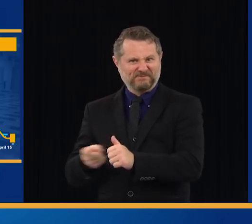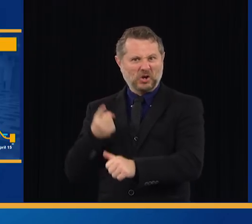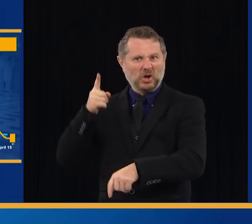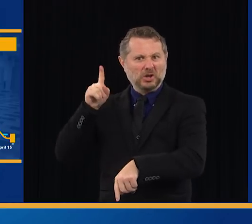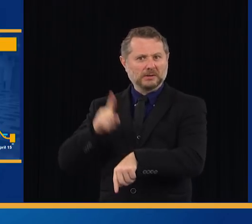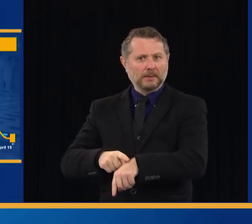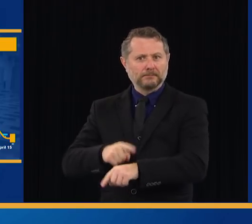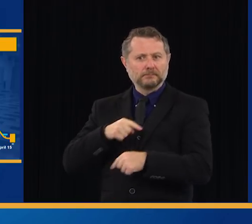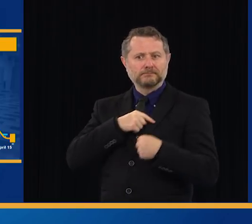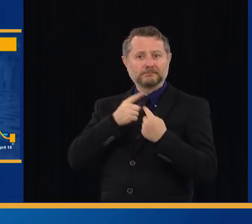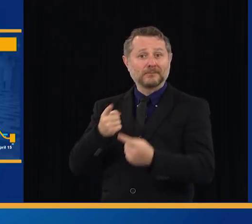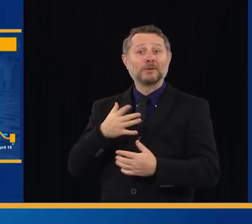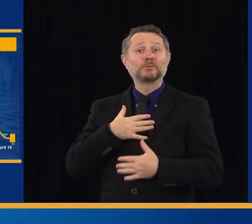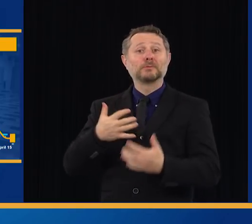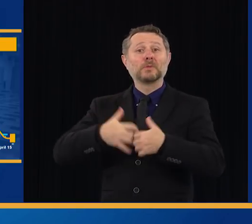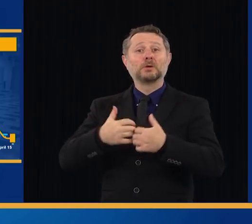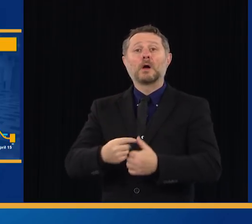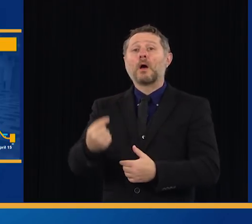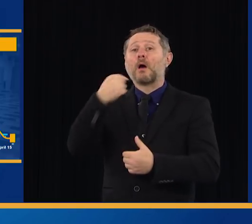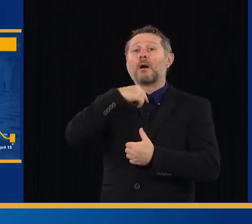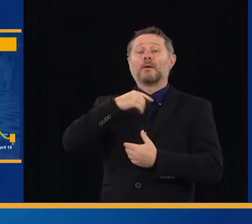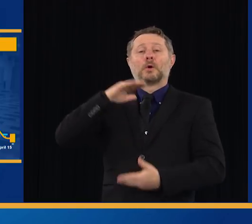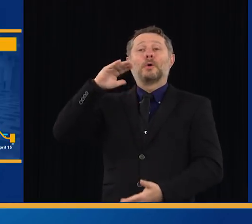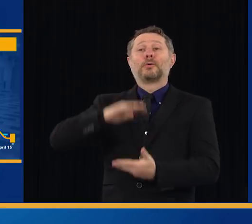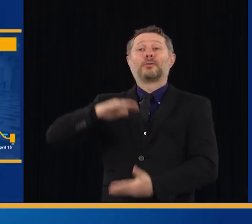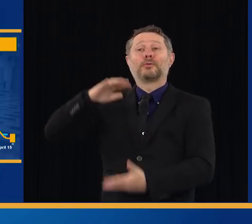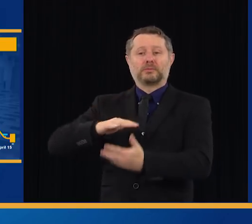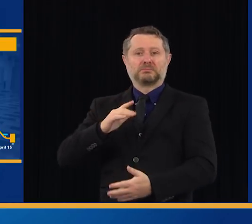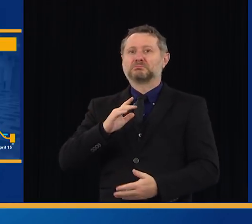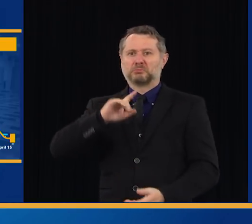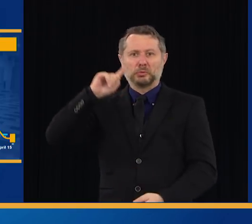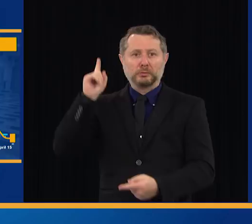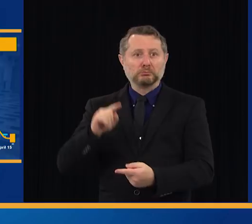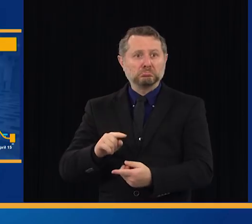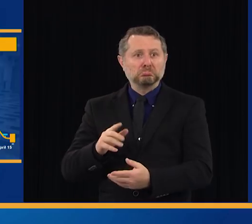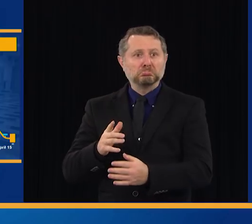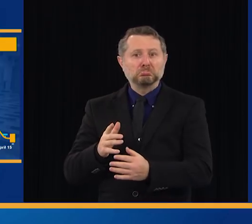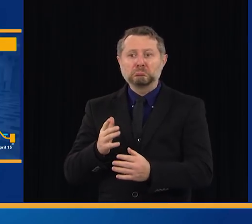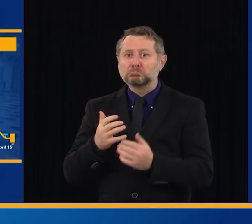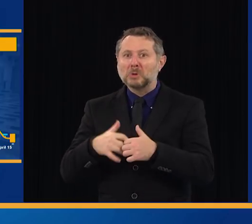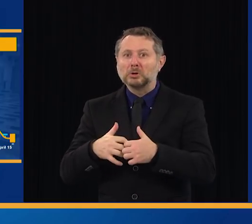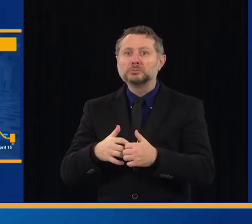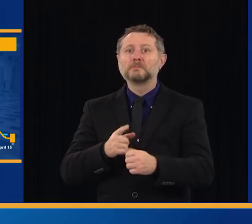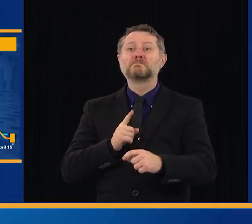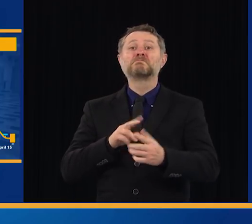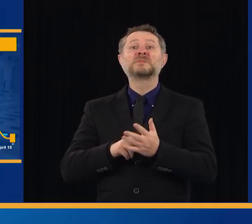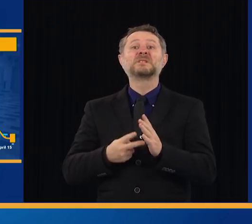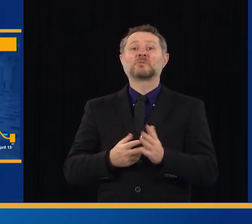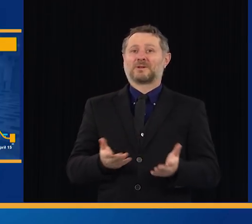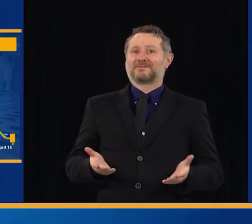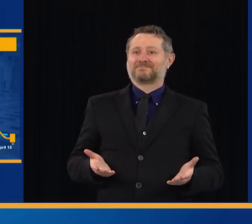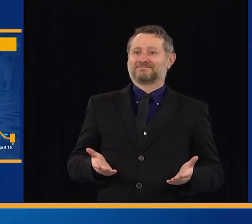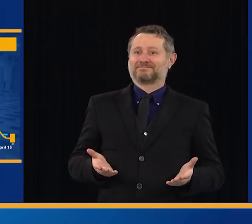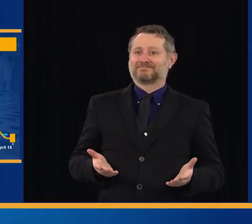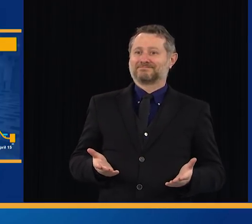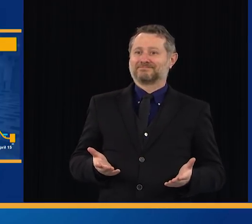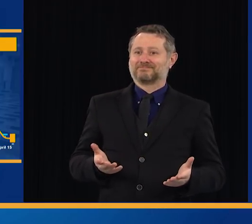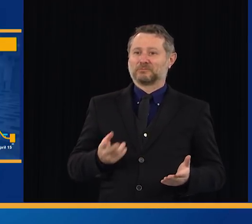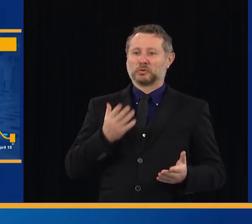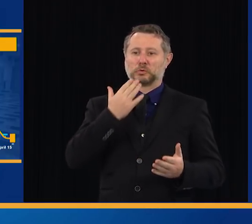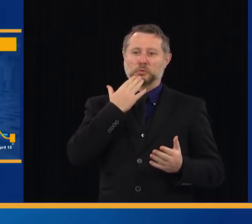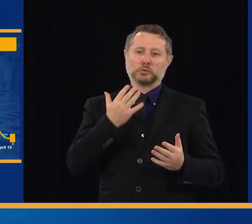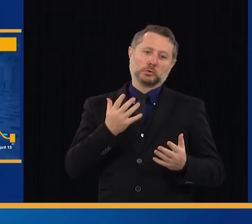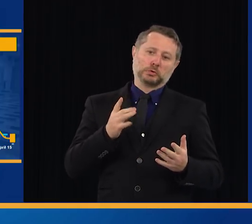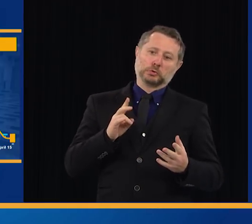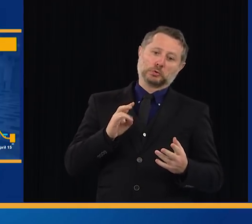is down, and that's really good news because the intubations ultimately lead to the worst news. 80% roughly